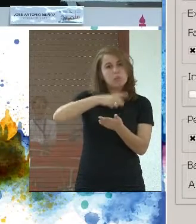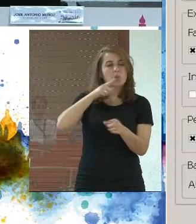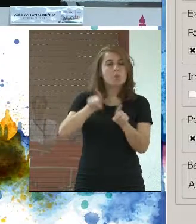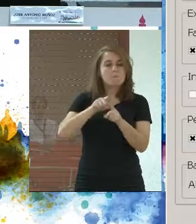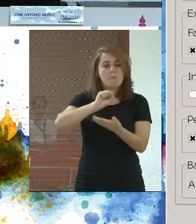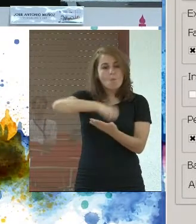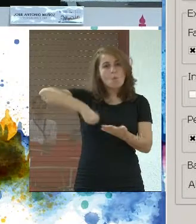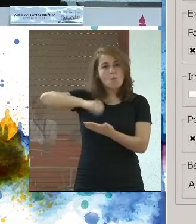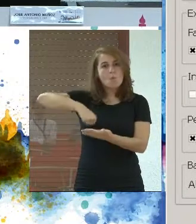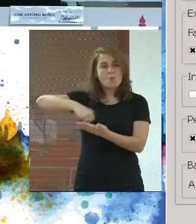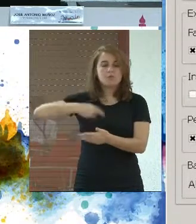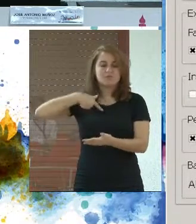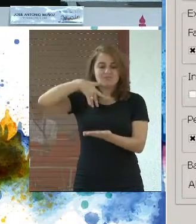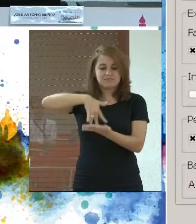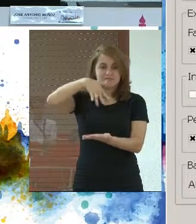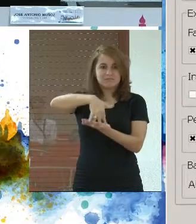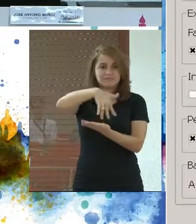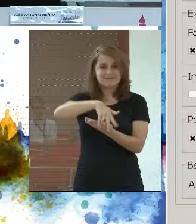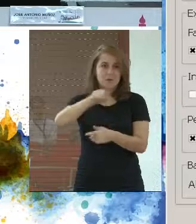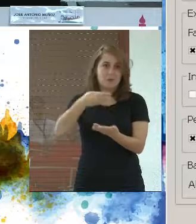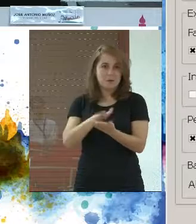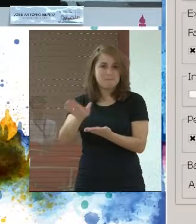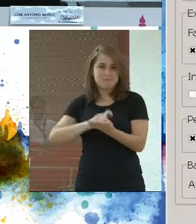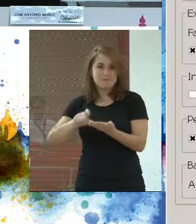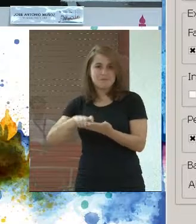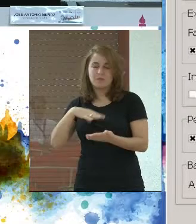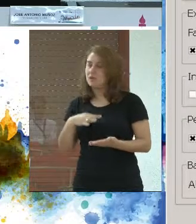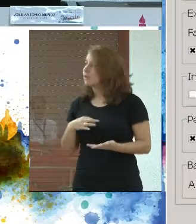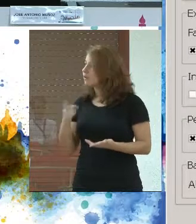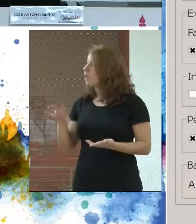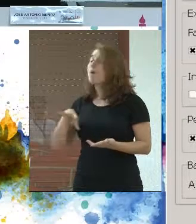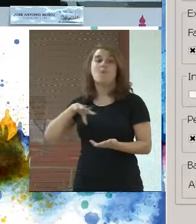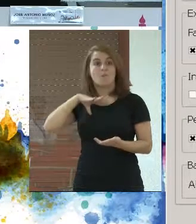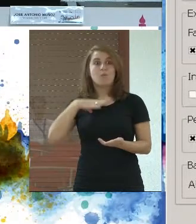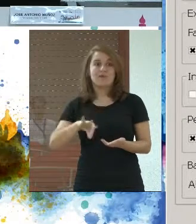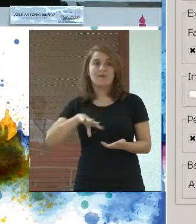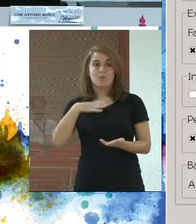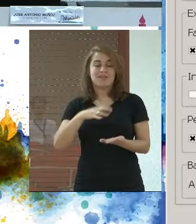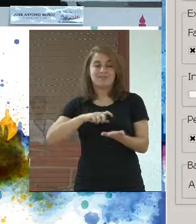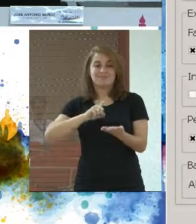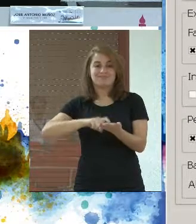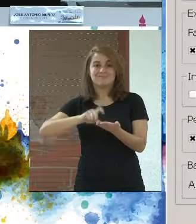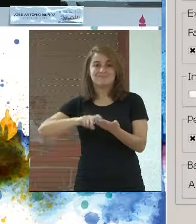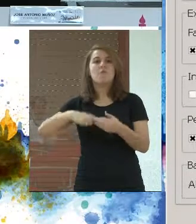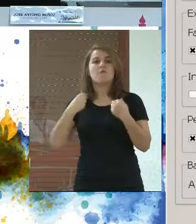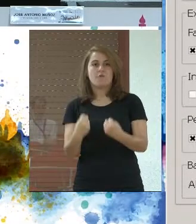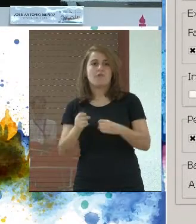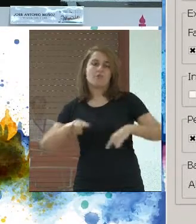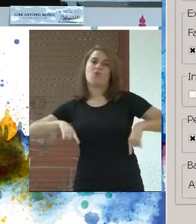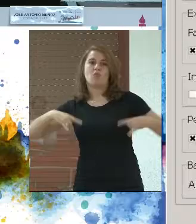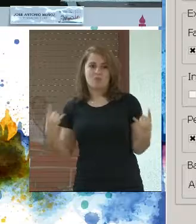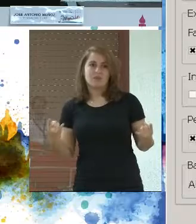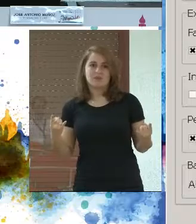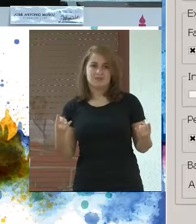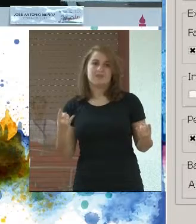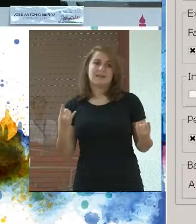This machine has a an air vacuum functionality that will be able